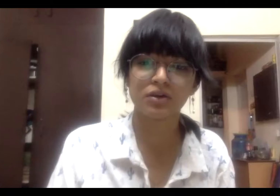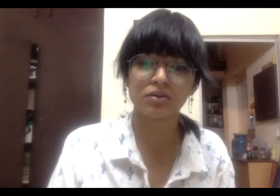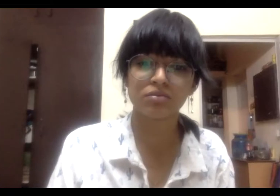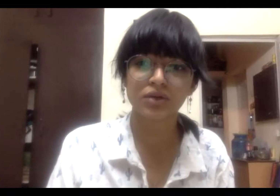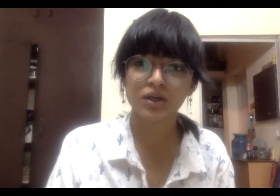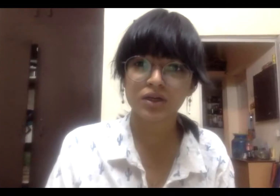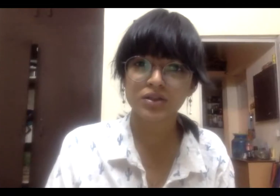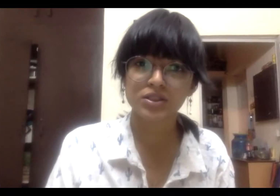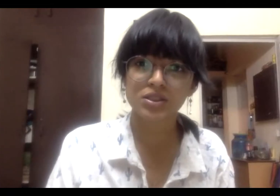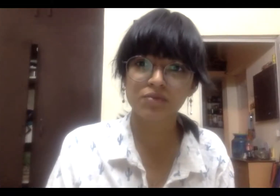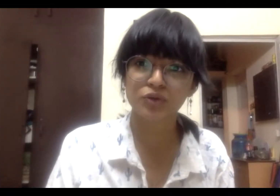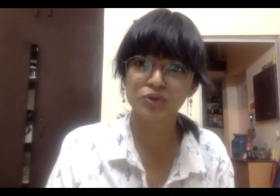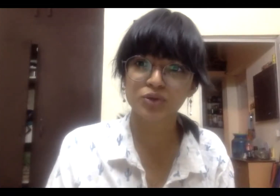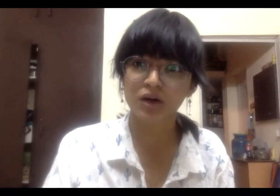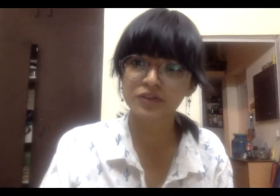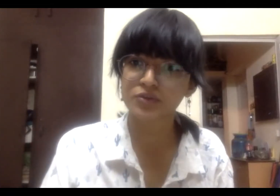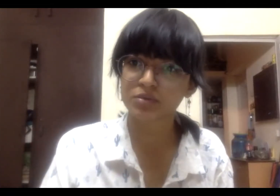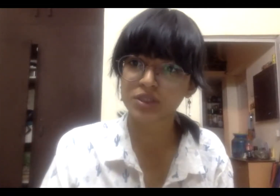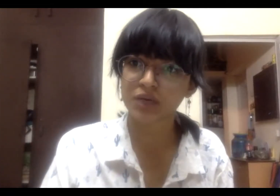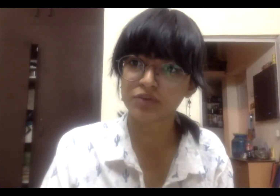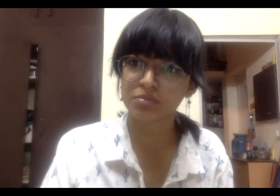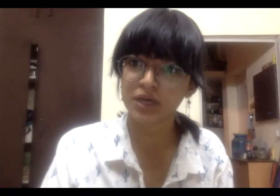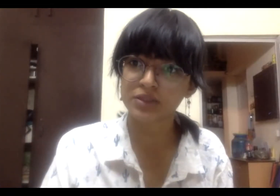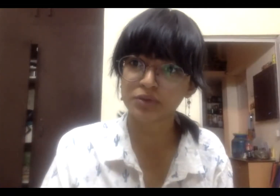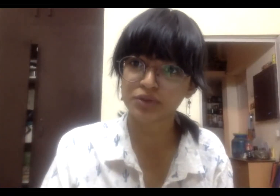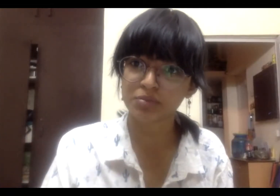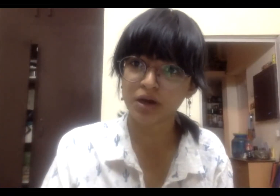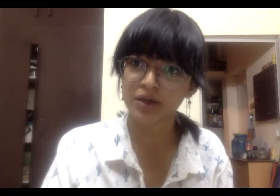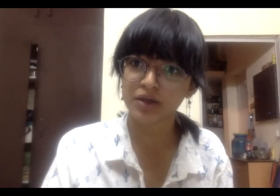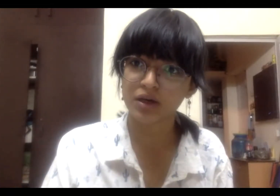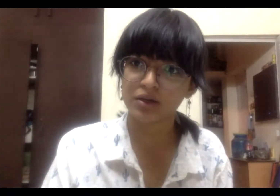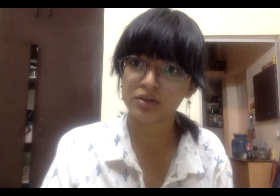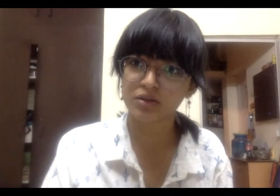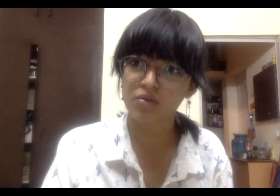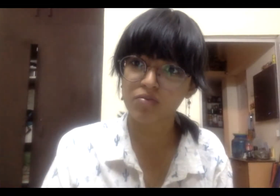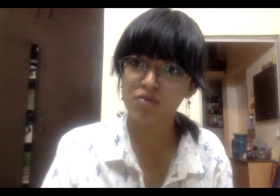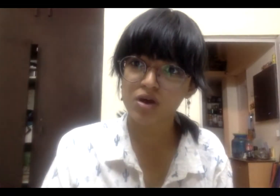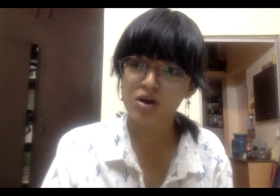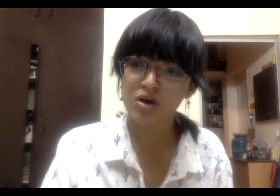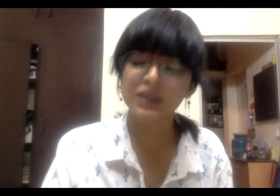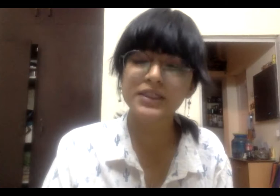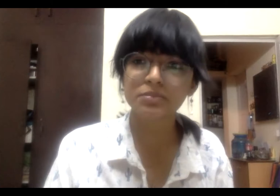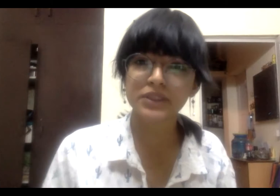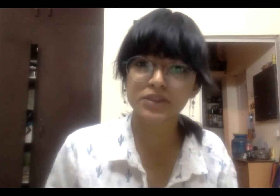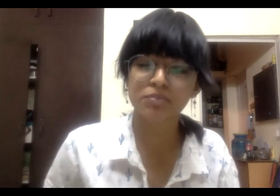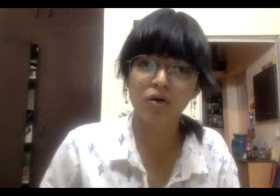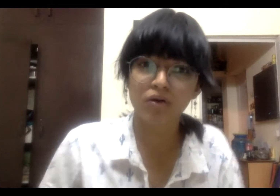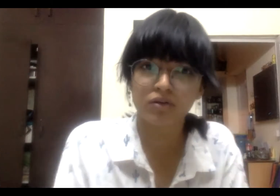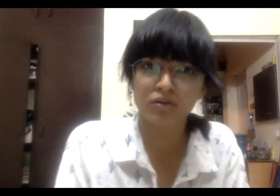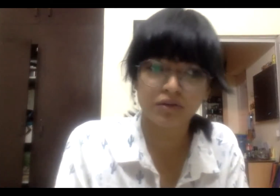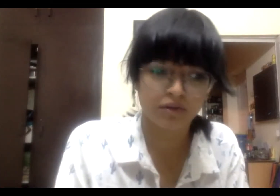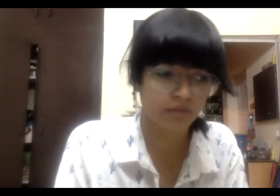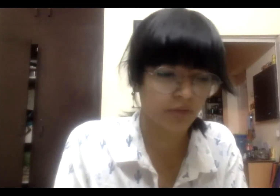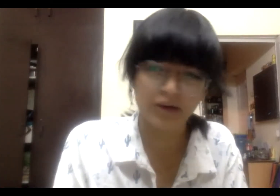everybody some photographs from the time we met Puribai, and a little bit